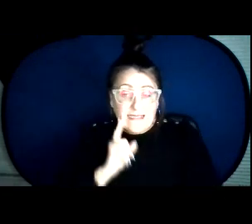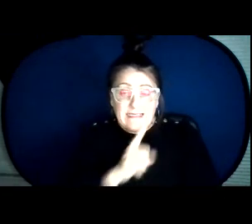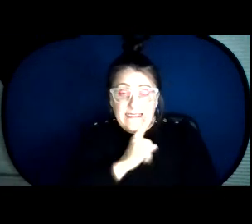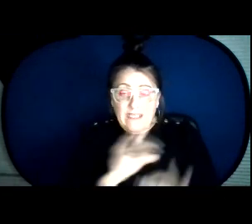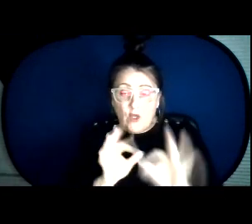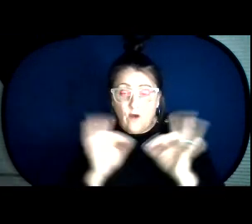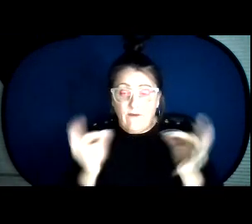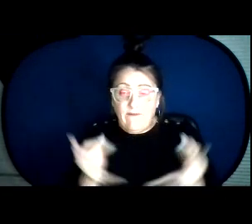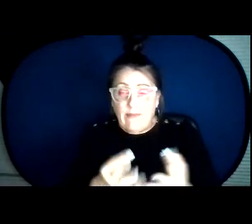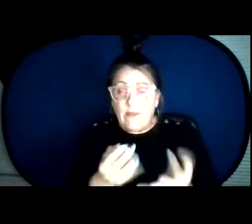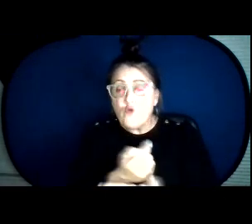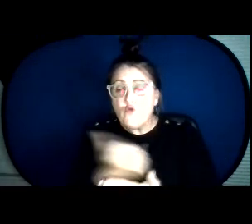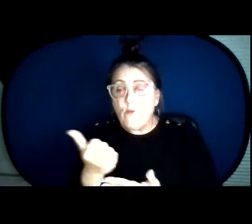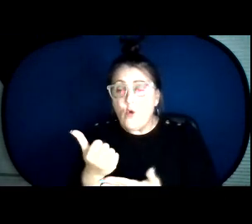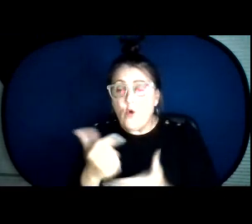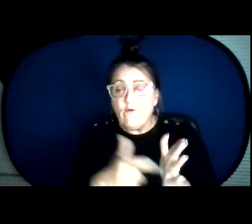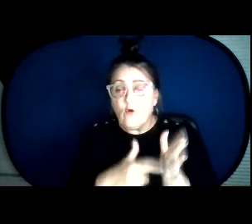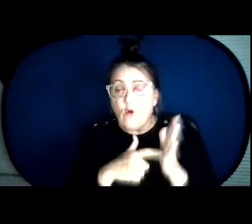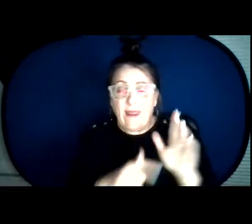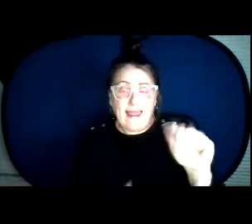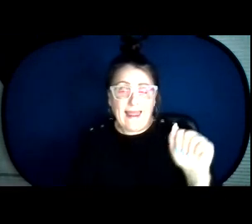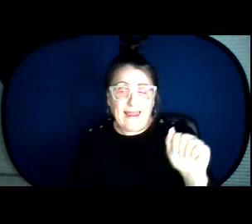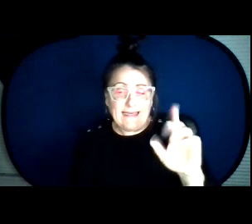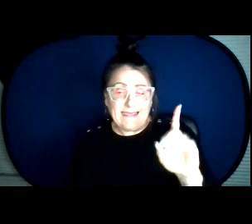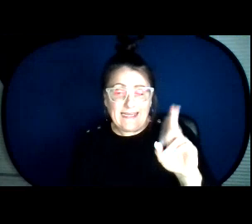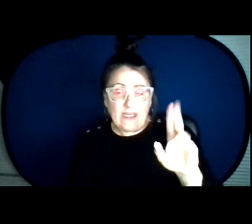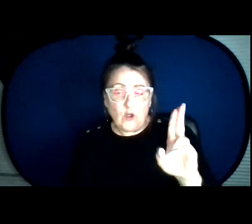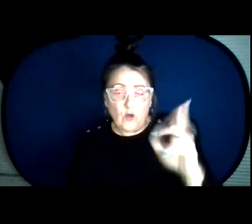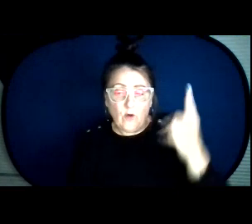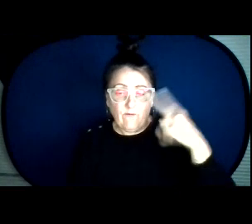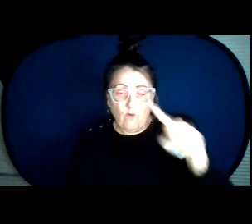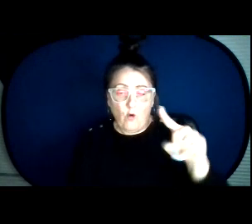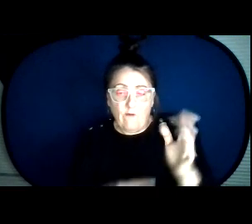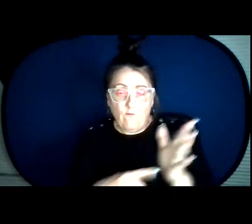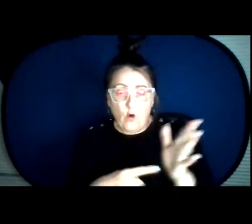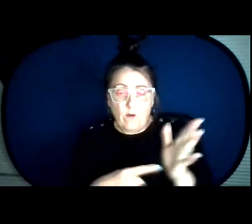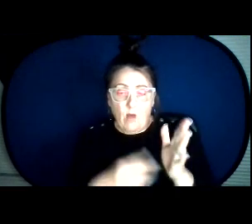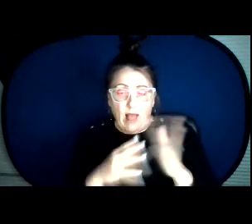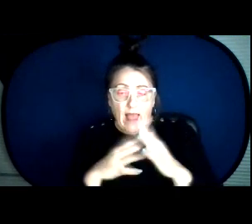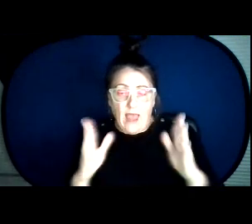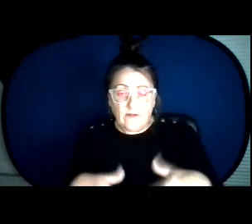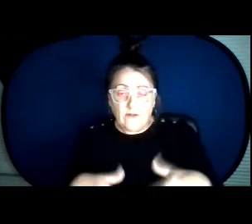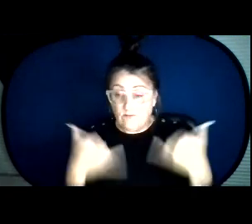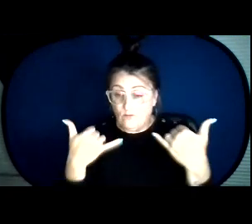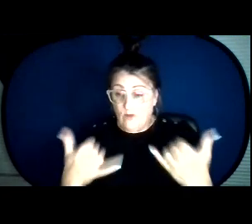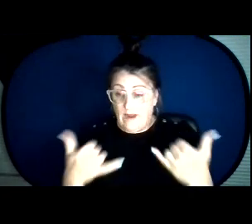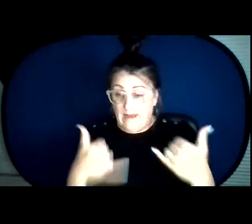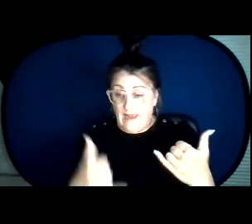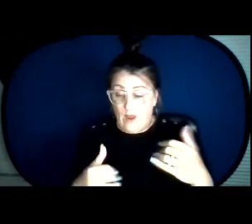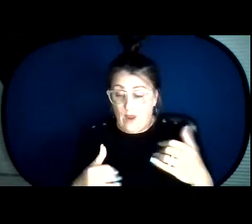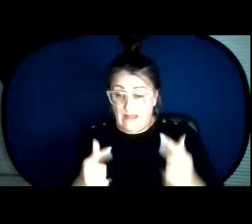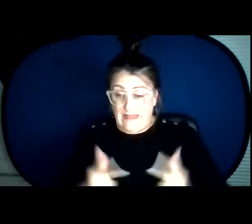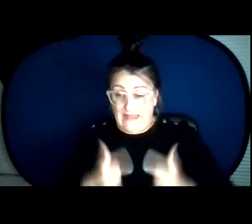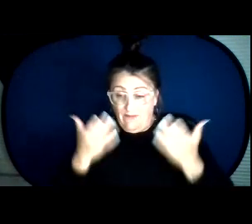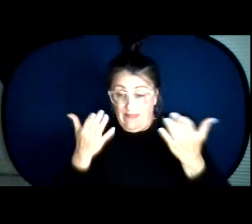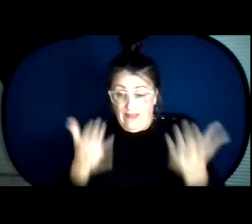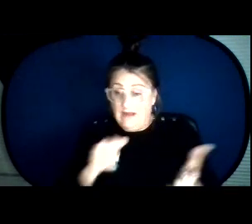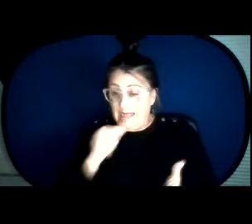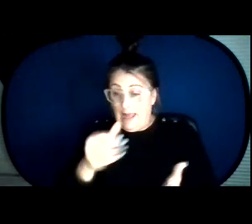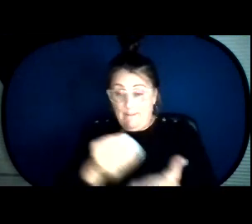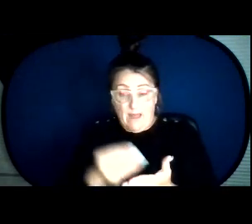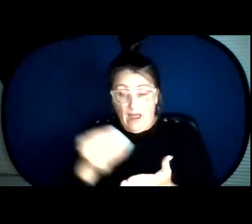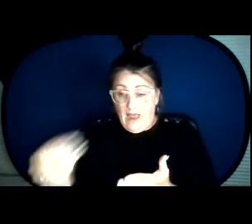remove the requirement for the ADU to be used for affordable housing. If the current tenant does not purchase at fair market value, the property